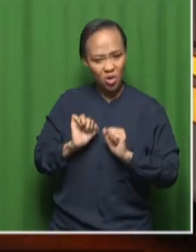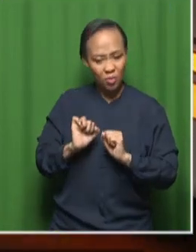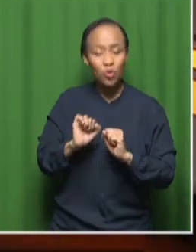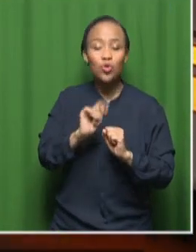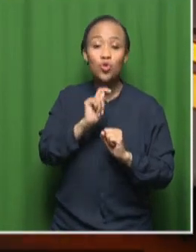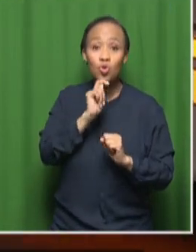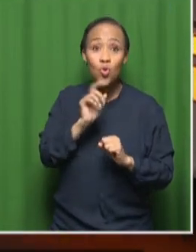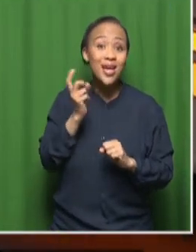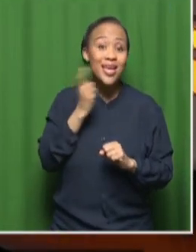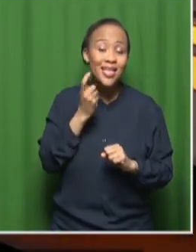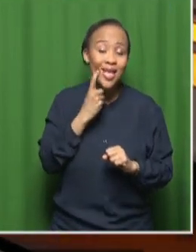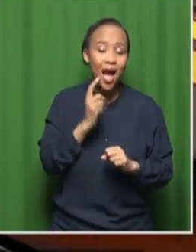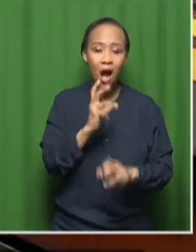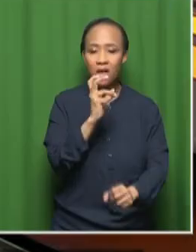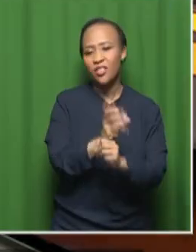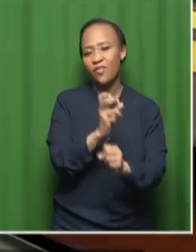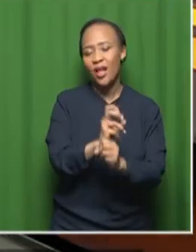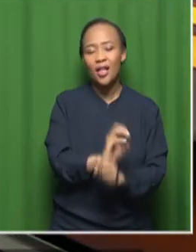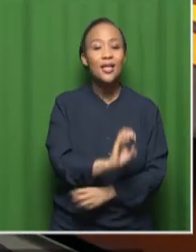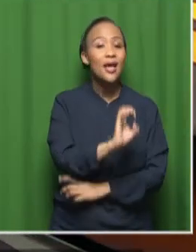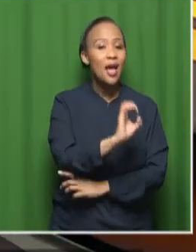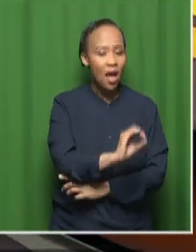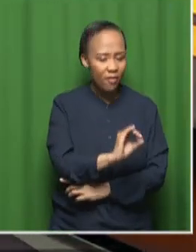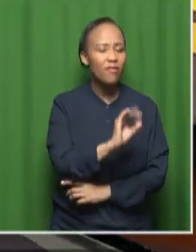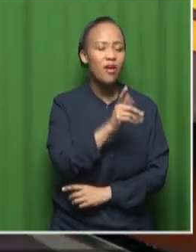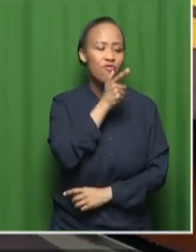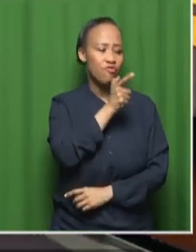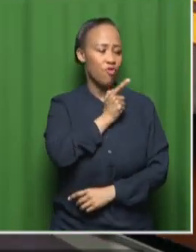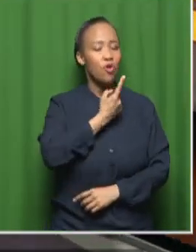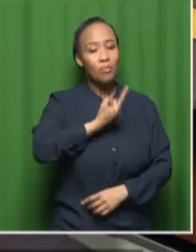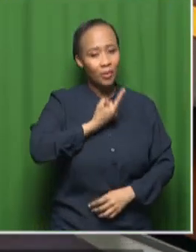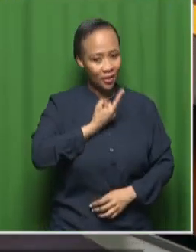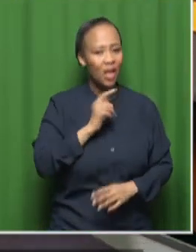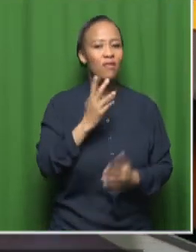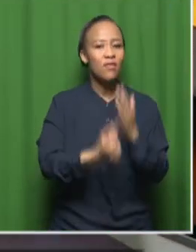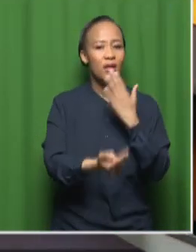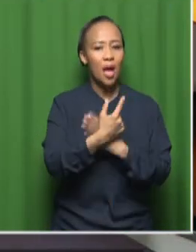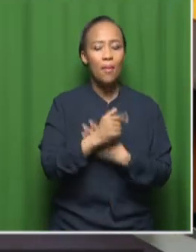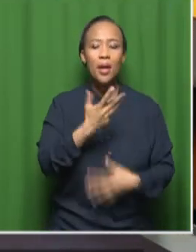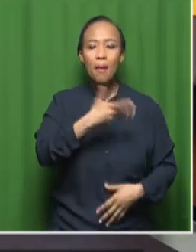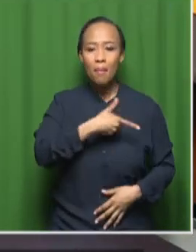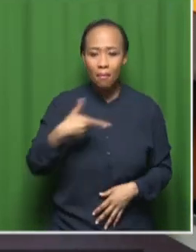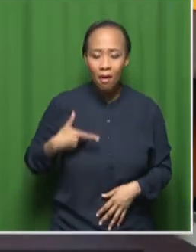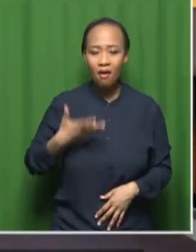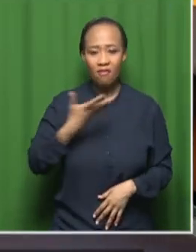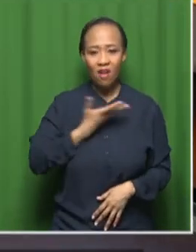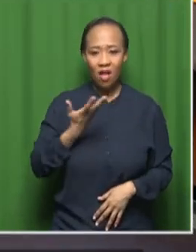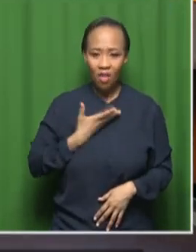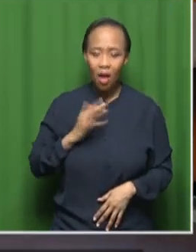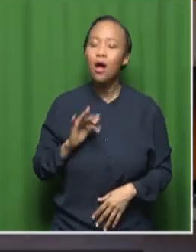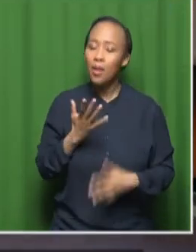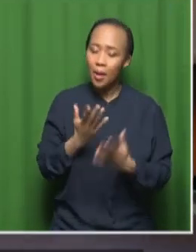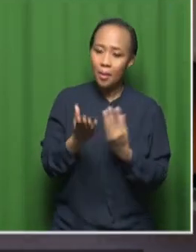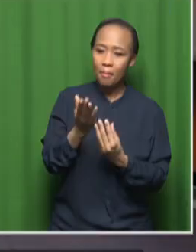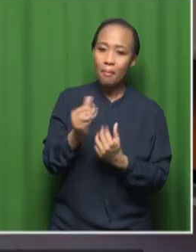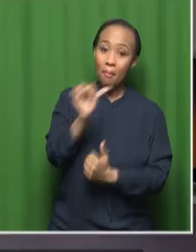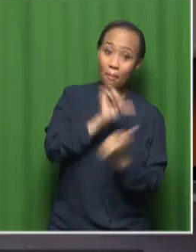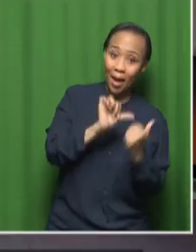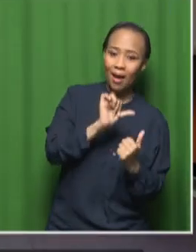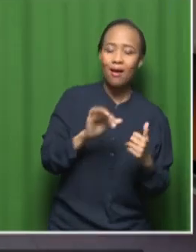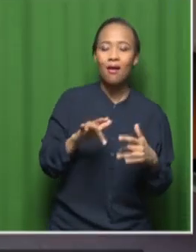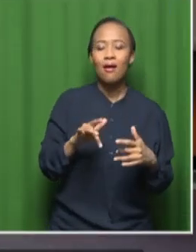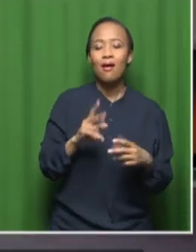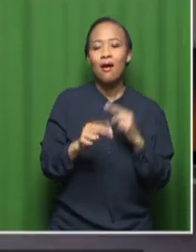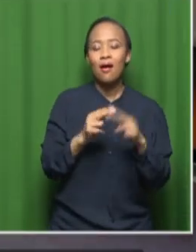hard. But I told myself that, okay, it's fine, it has happened. I'm not going to bring my parents back. Let me just try to change my story. Because there's nothing much that I can do rather